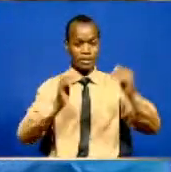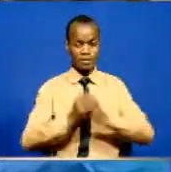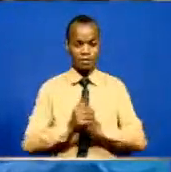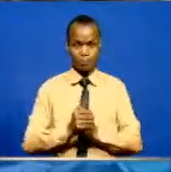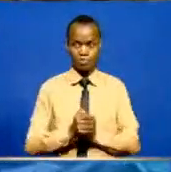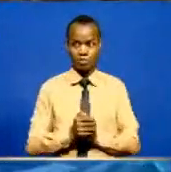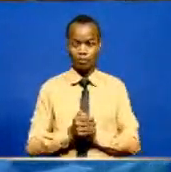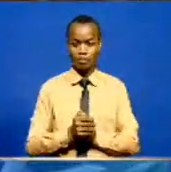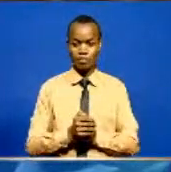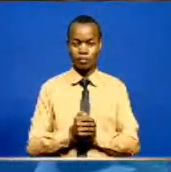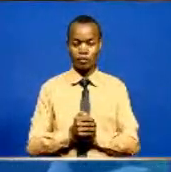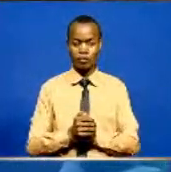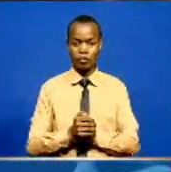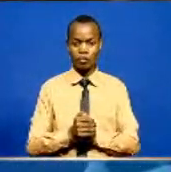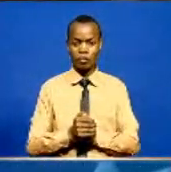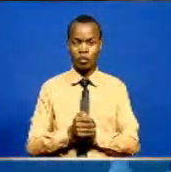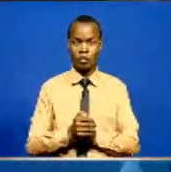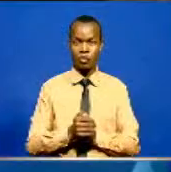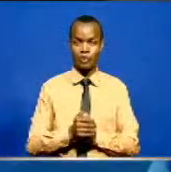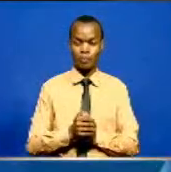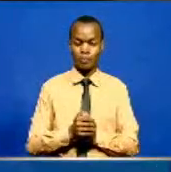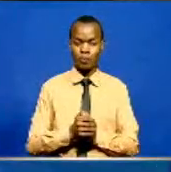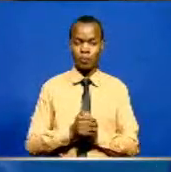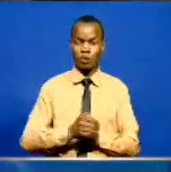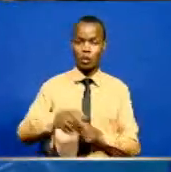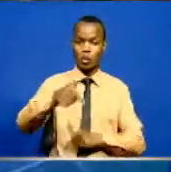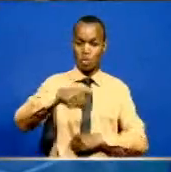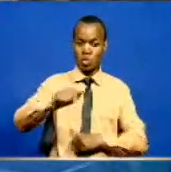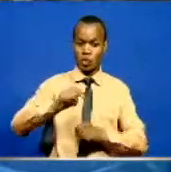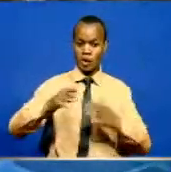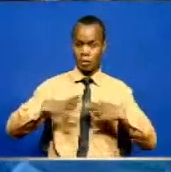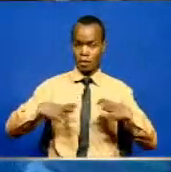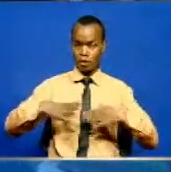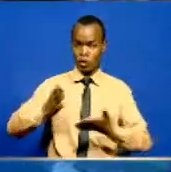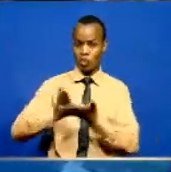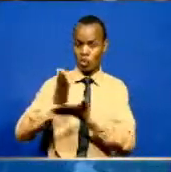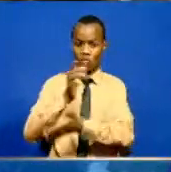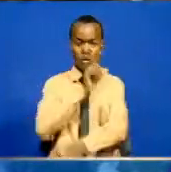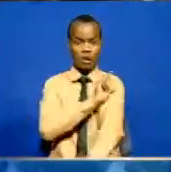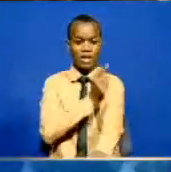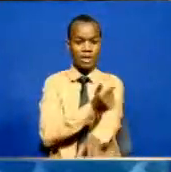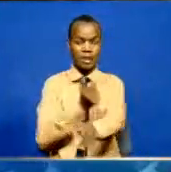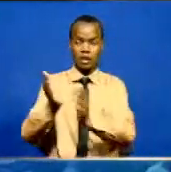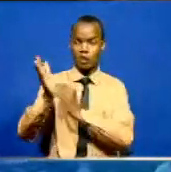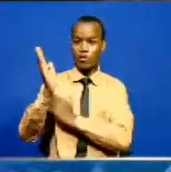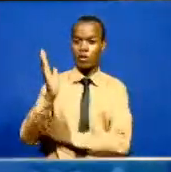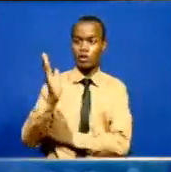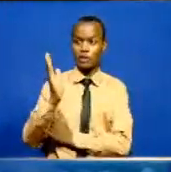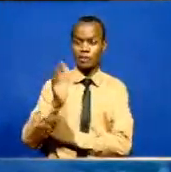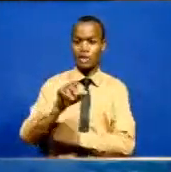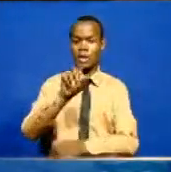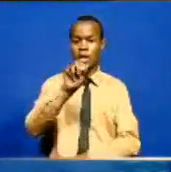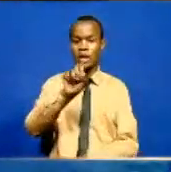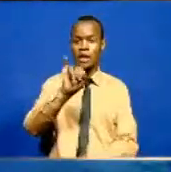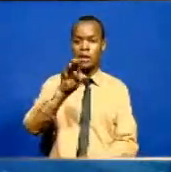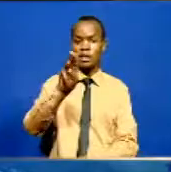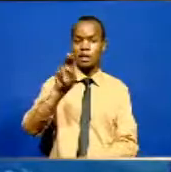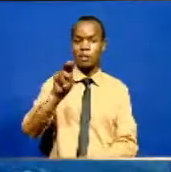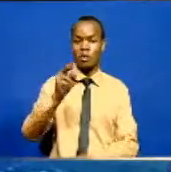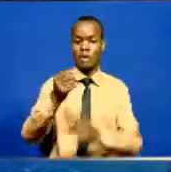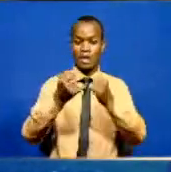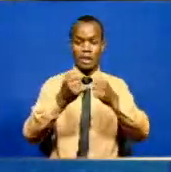of his conscience and as a human being, by the grace of God, Simeon tried to live